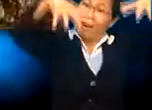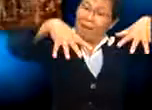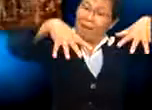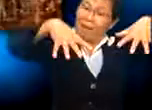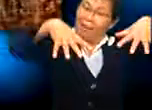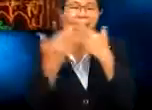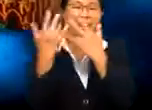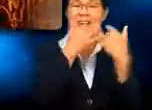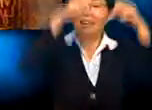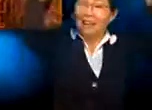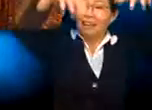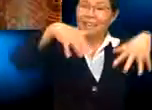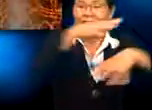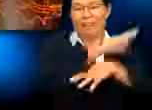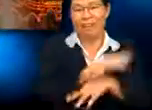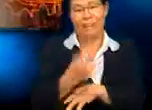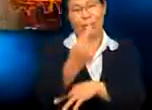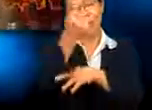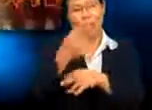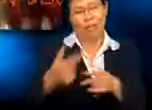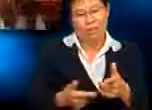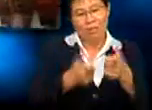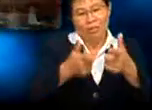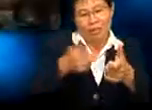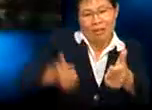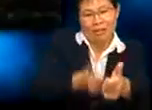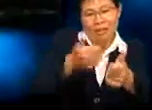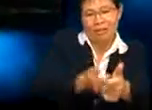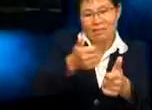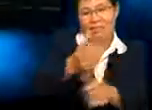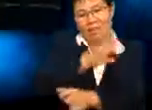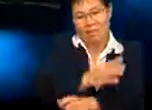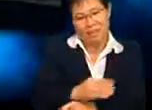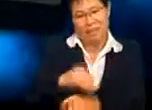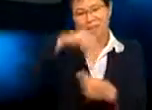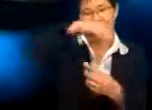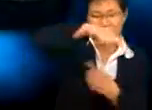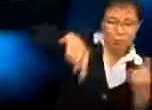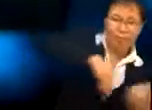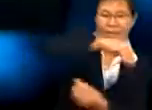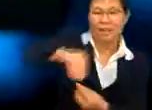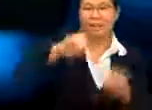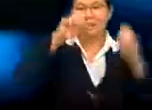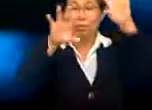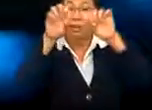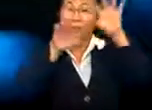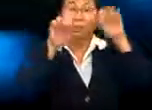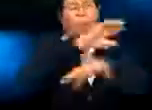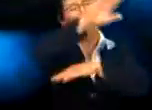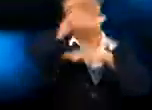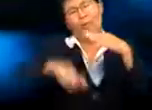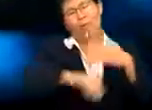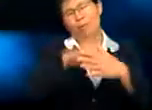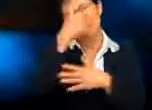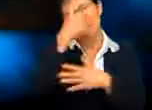the colorful ones, the ones that run and chase each other and spin and twinkle. It's